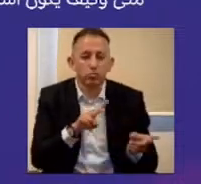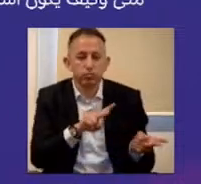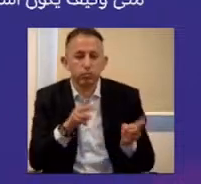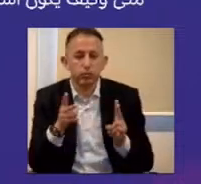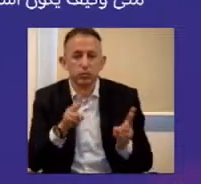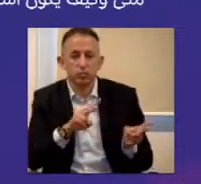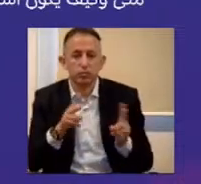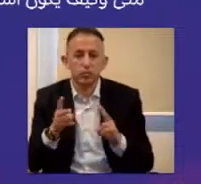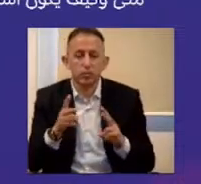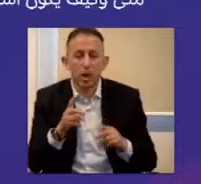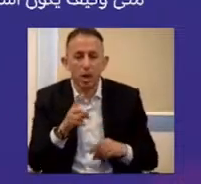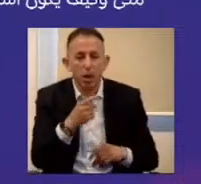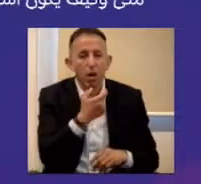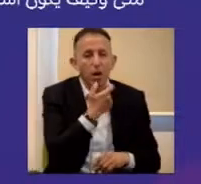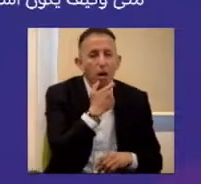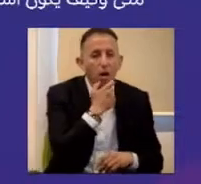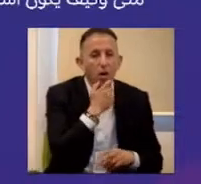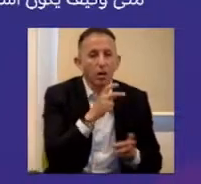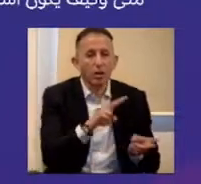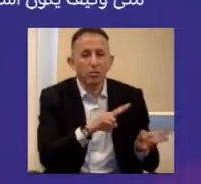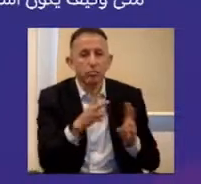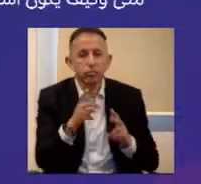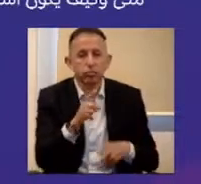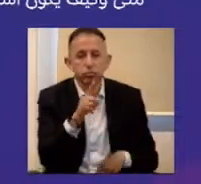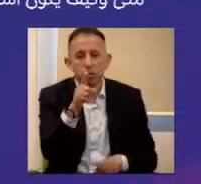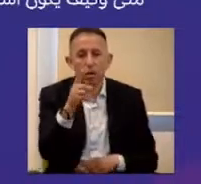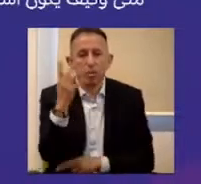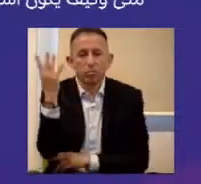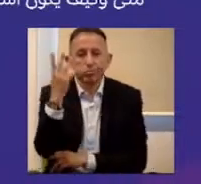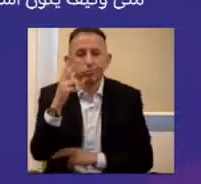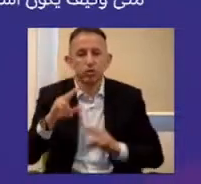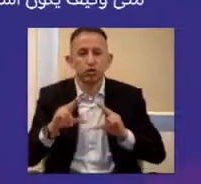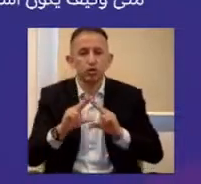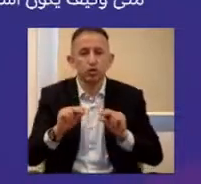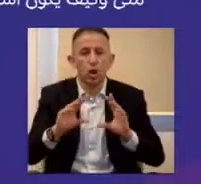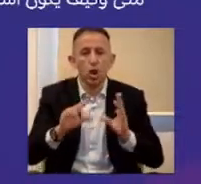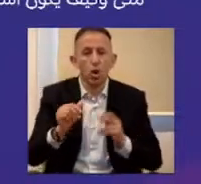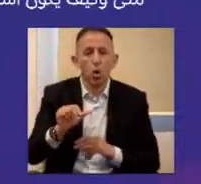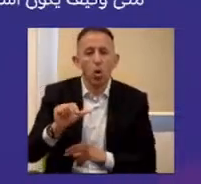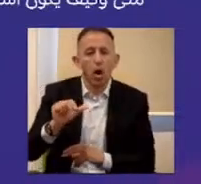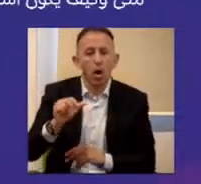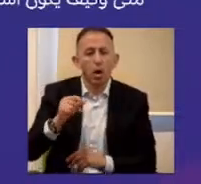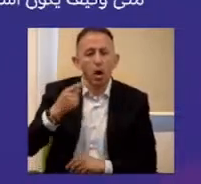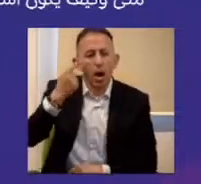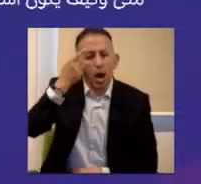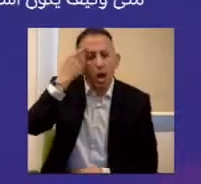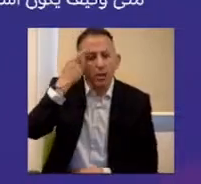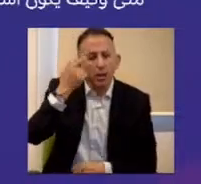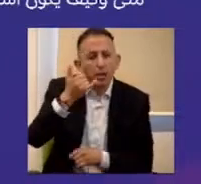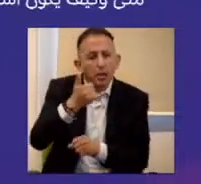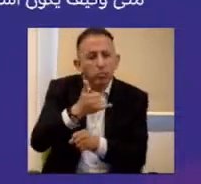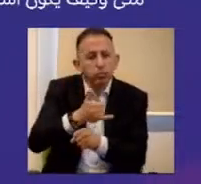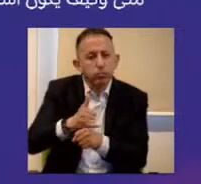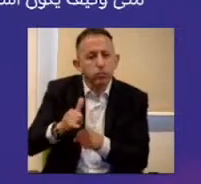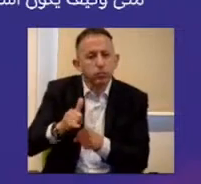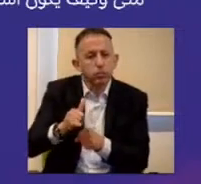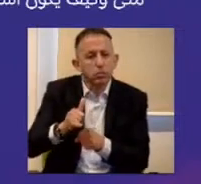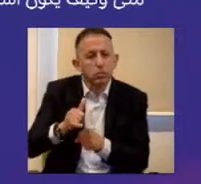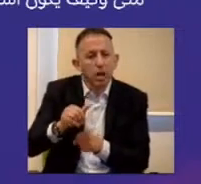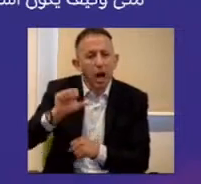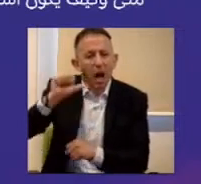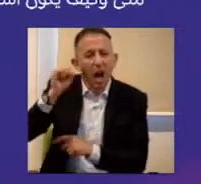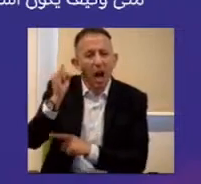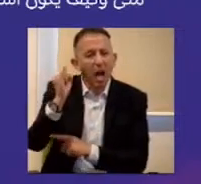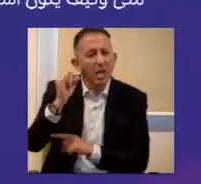is about understanding and modeling intelligence with computational means. And to do that in a well-grounded